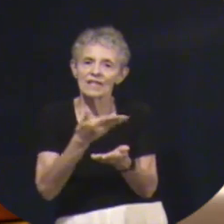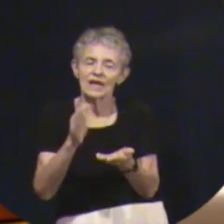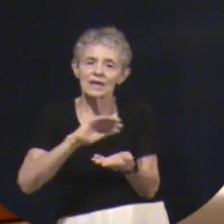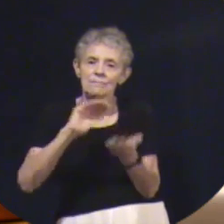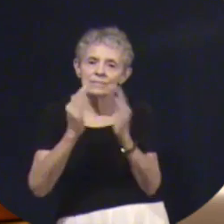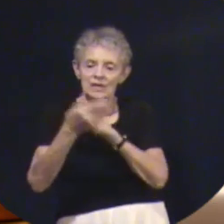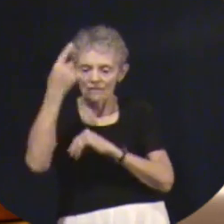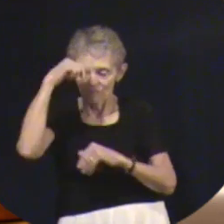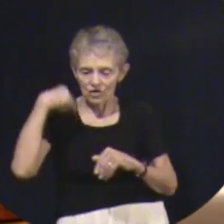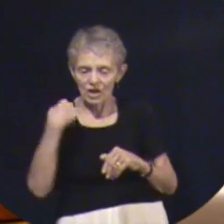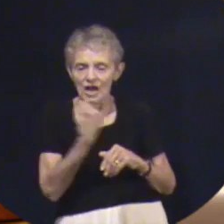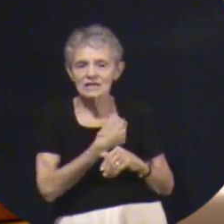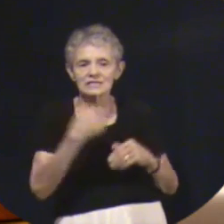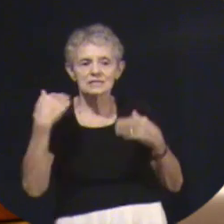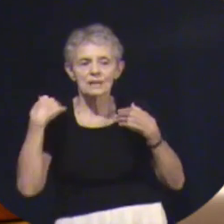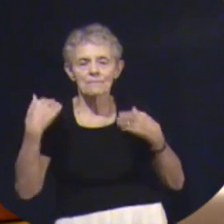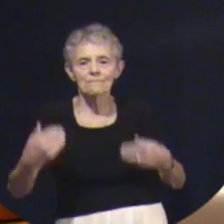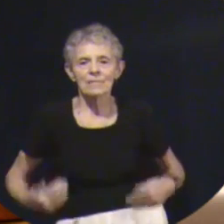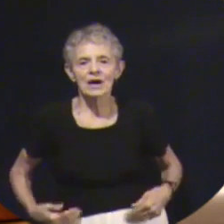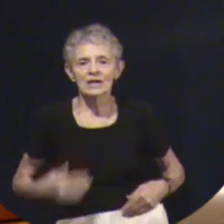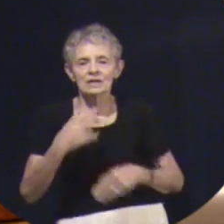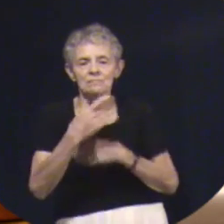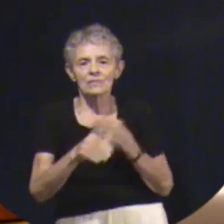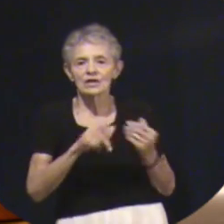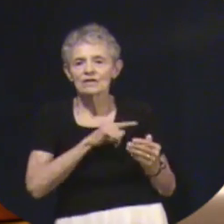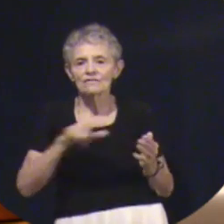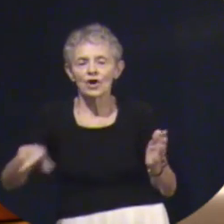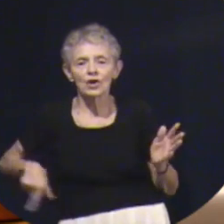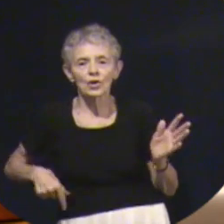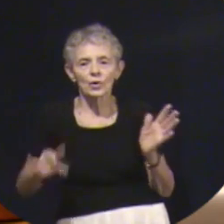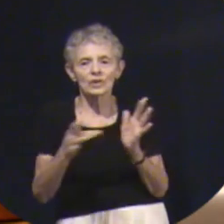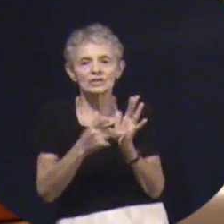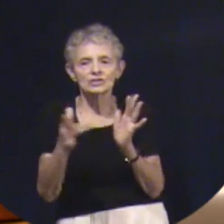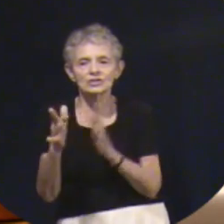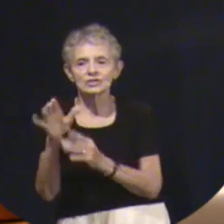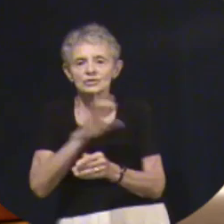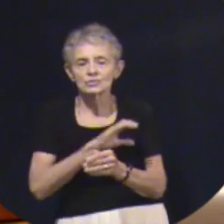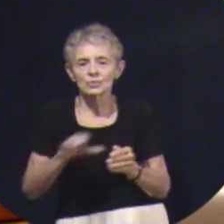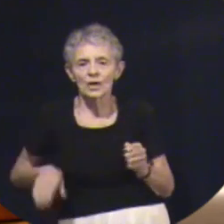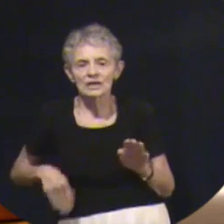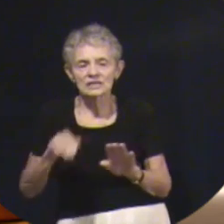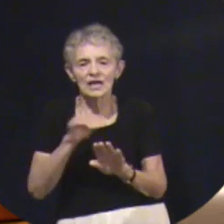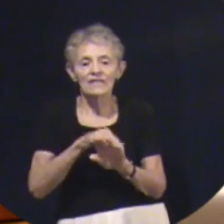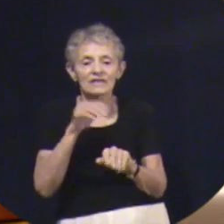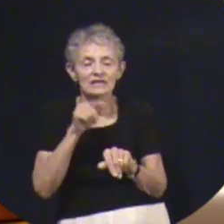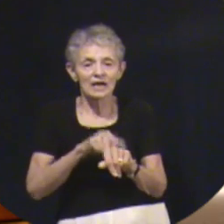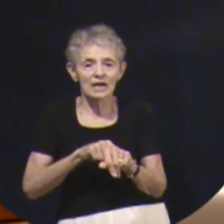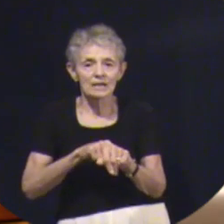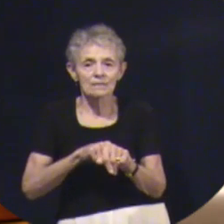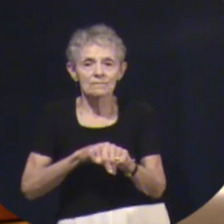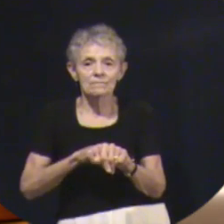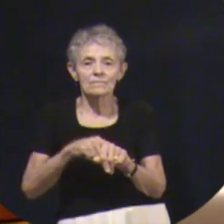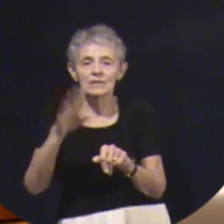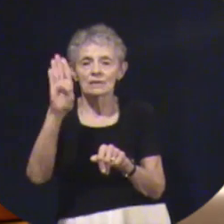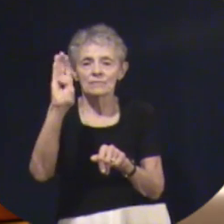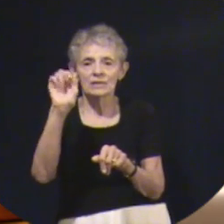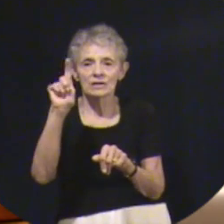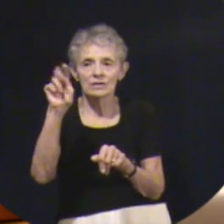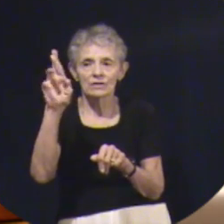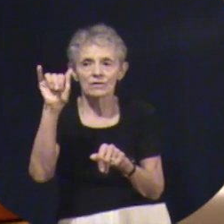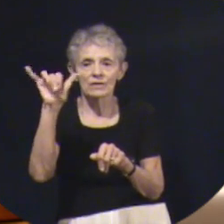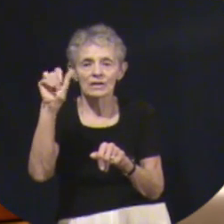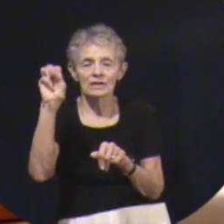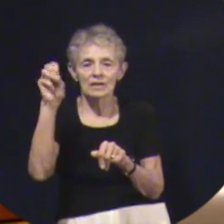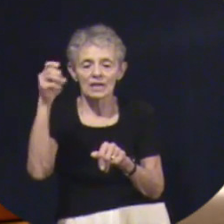and blood of our Lord Jesus Christ. At the time he was betrayed and entered